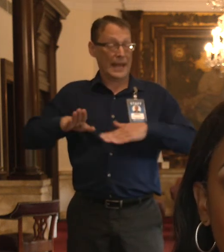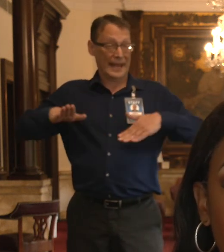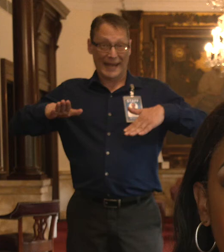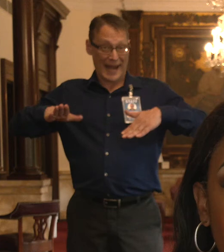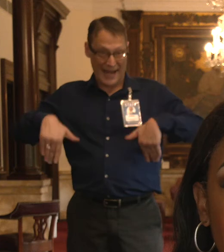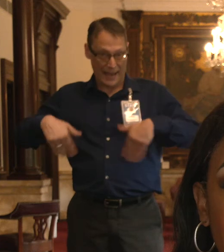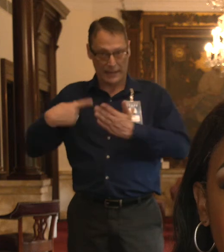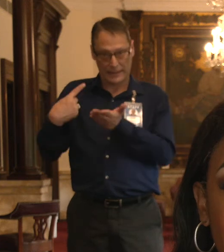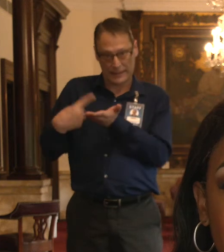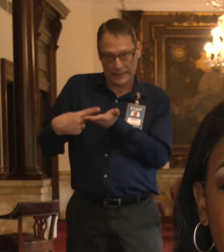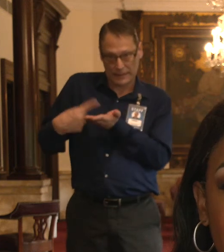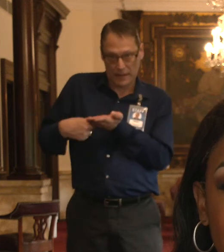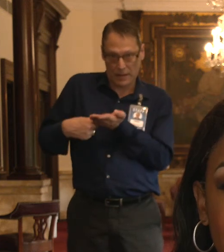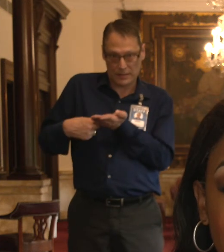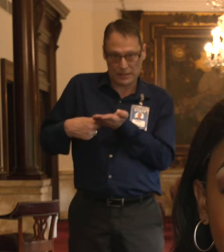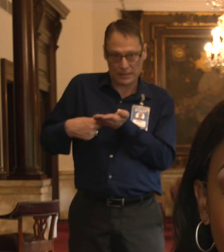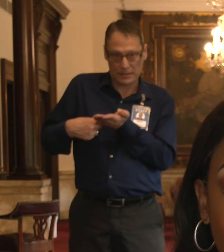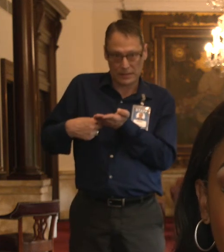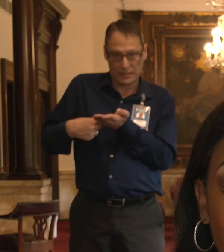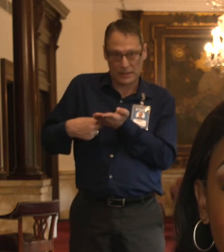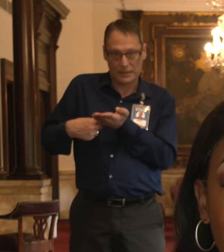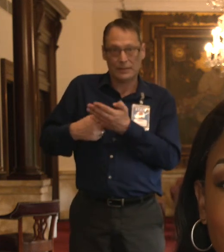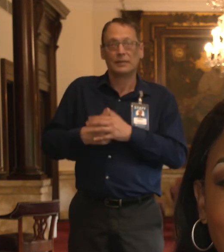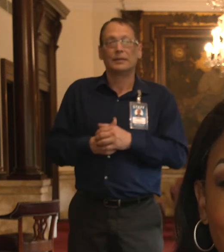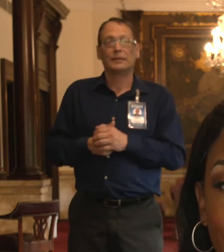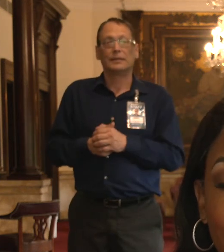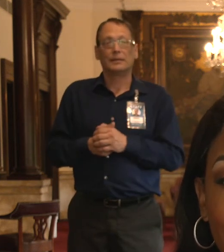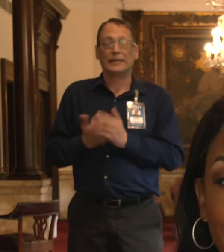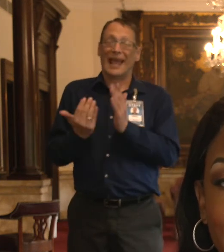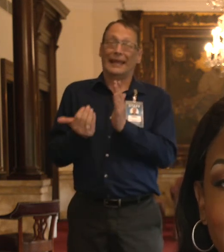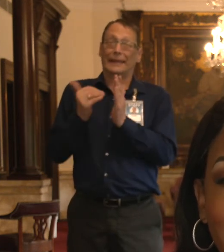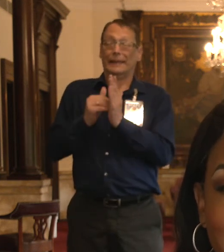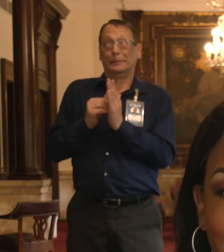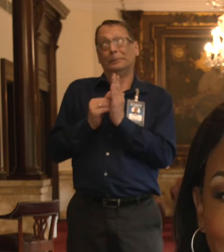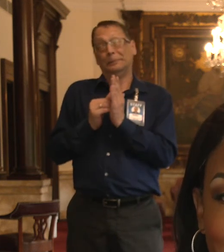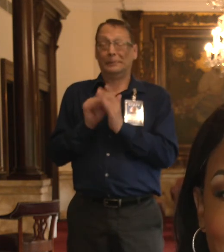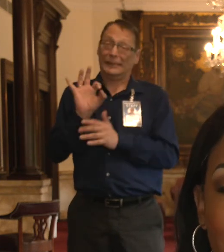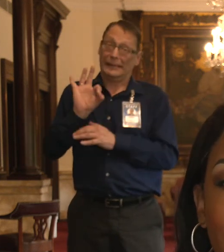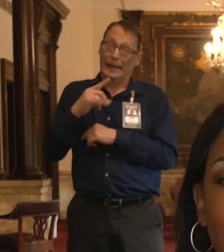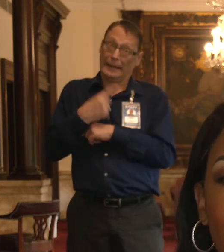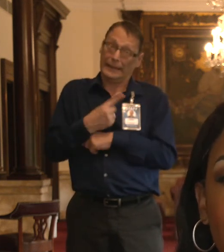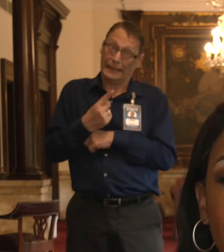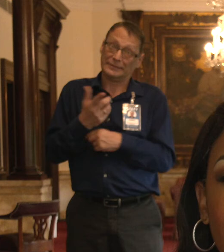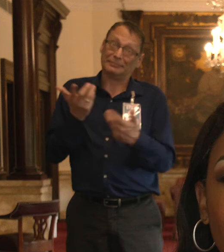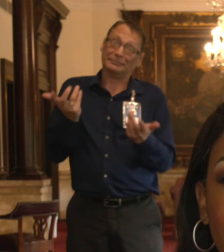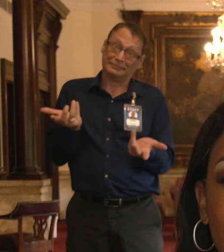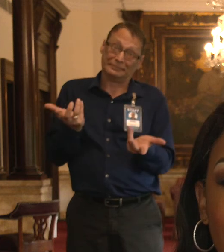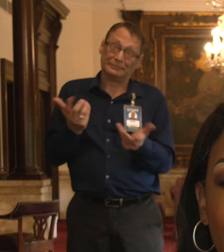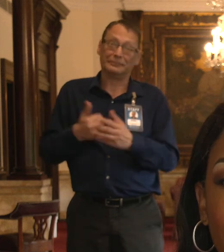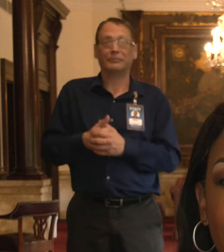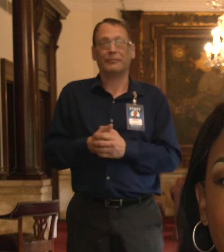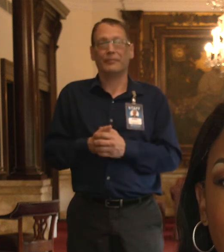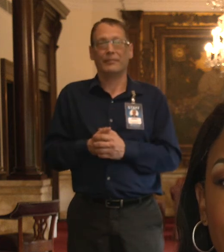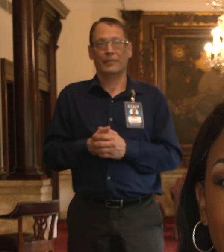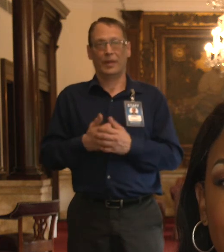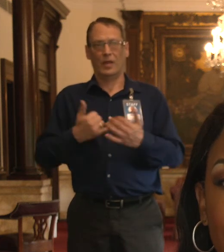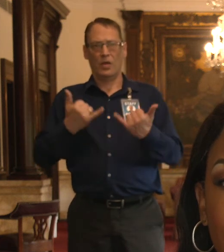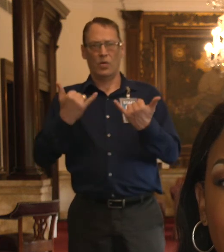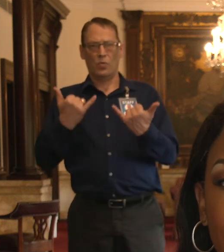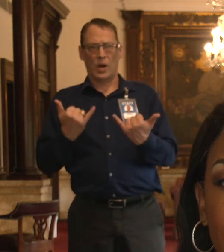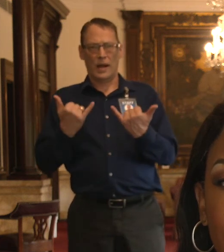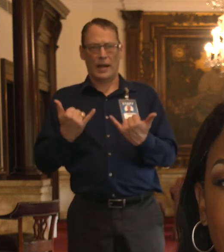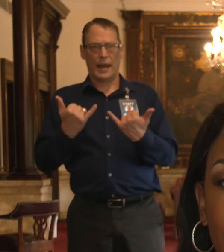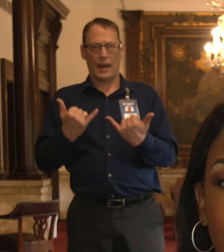chance to get on because, again, we've only been here 9 days. But right now we're about